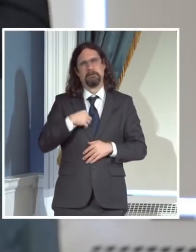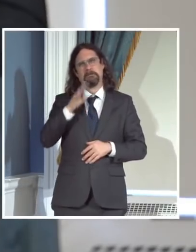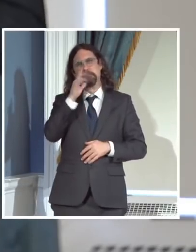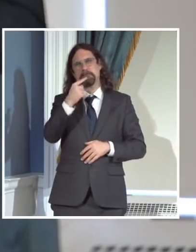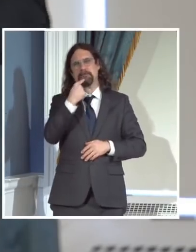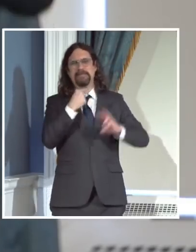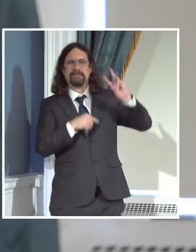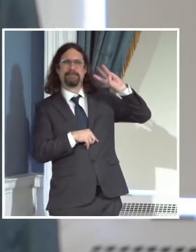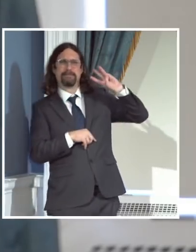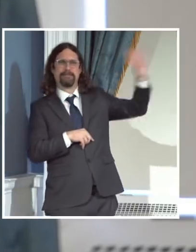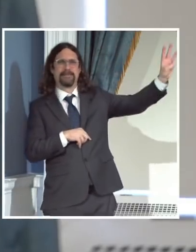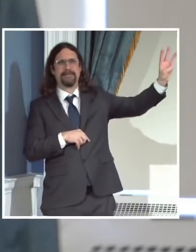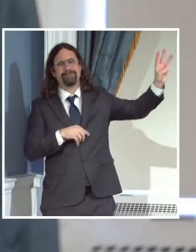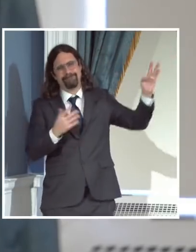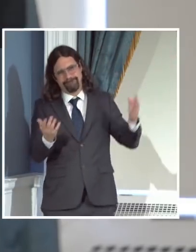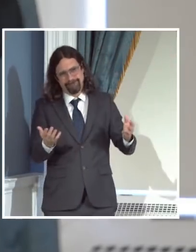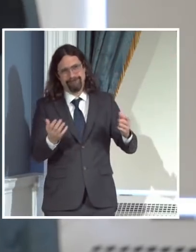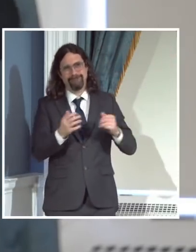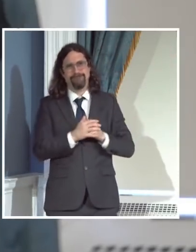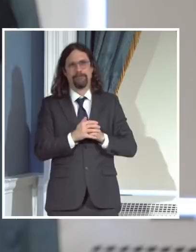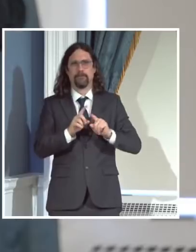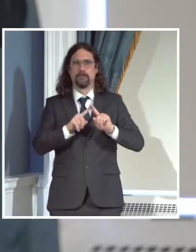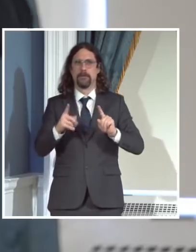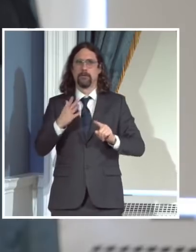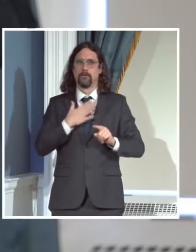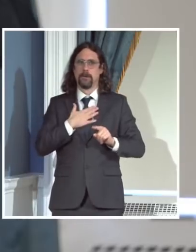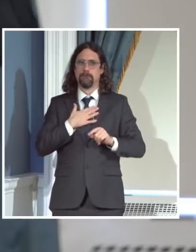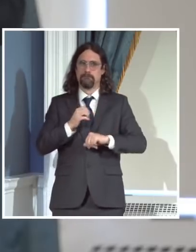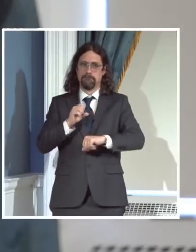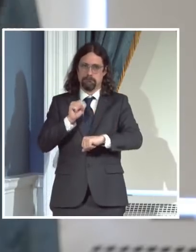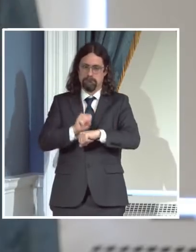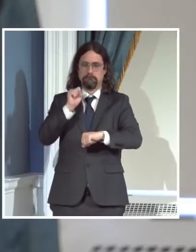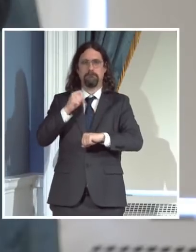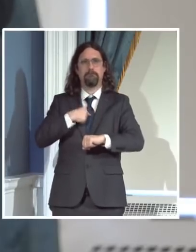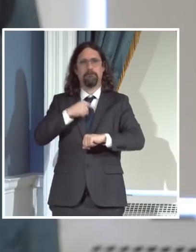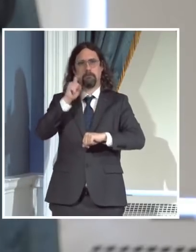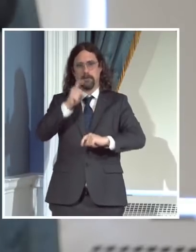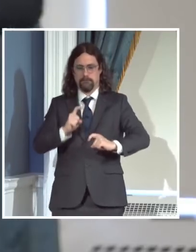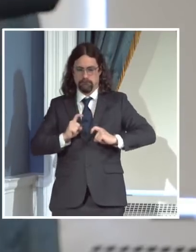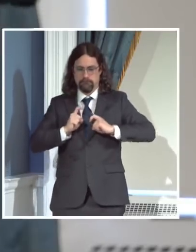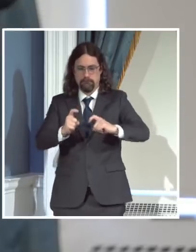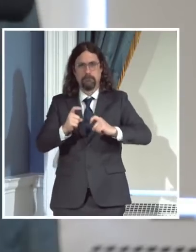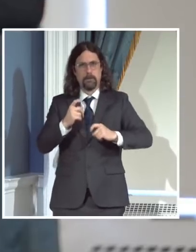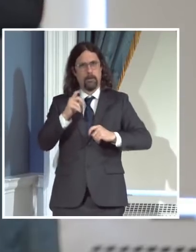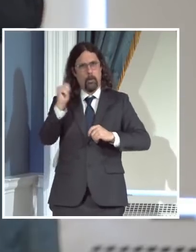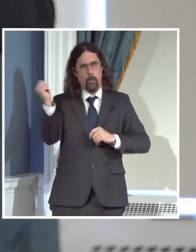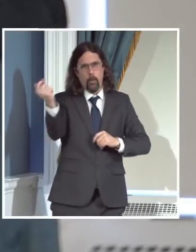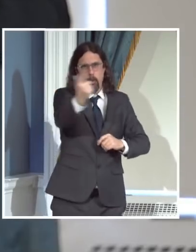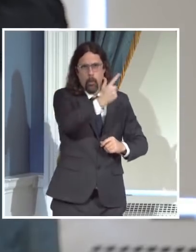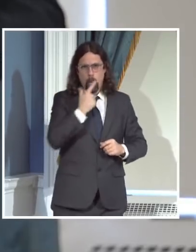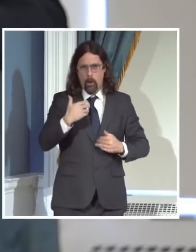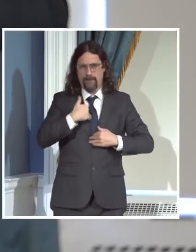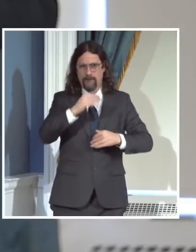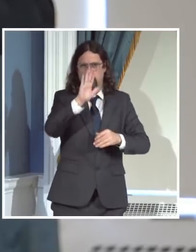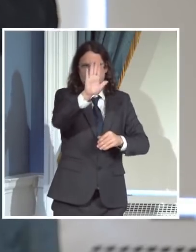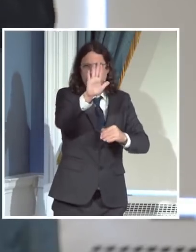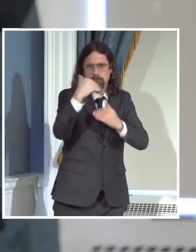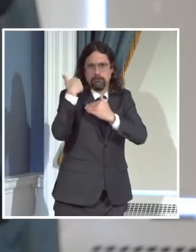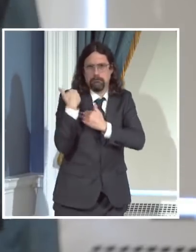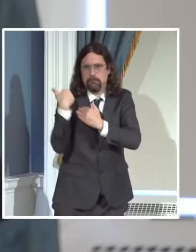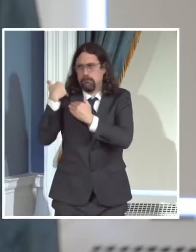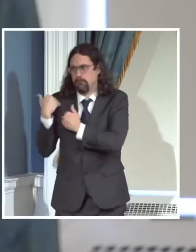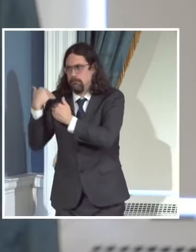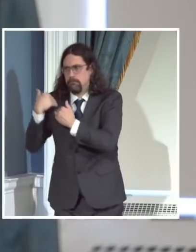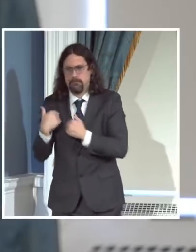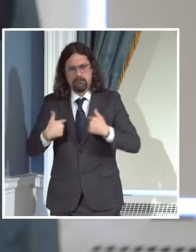the responsibility of all New Yorkers to do their part. I always felt that way, and I continue to feel that way. And I want to thank Mr. Mayor. I want to thank